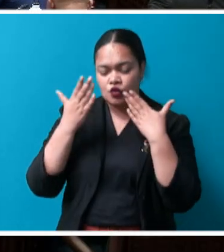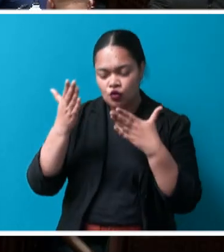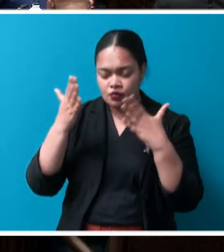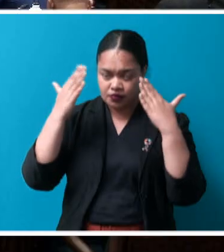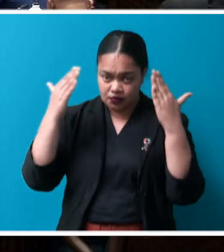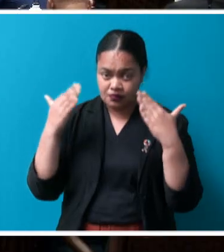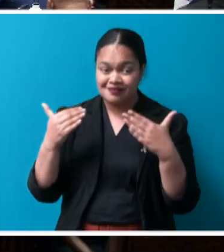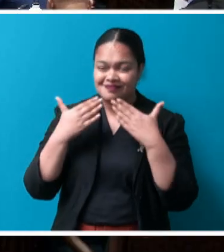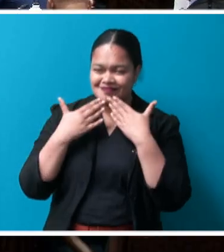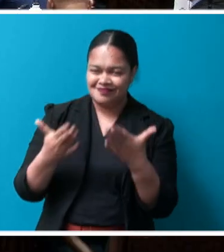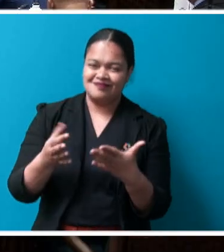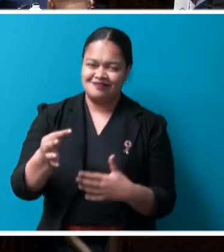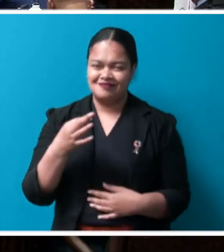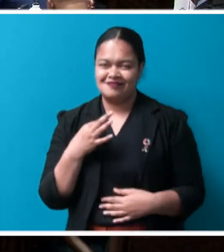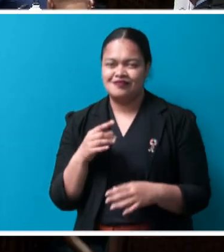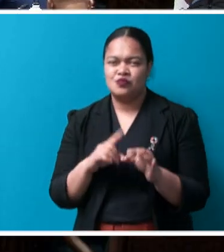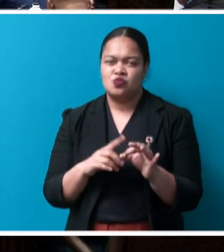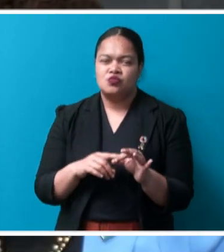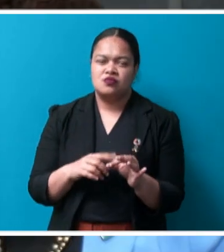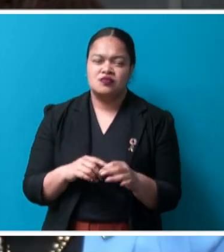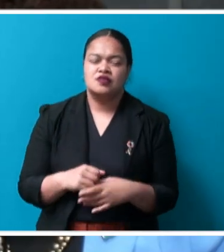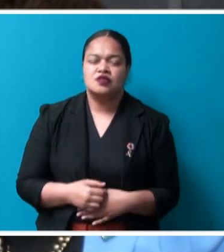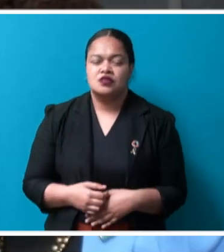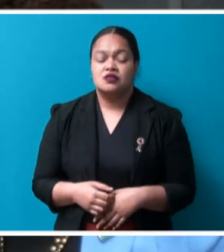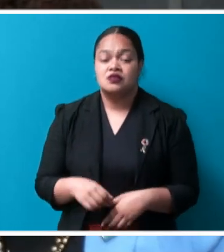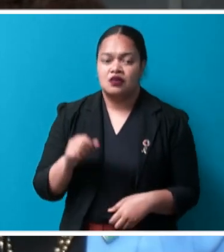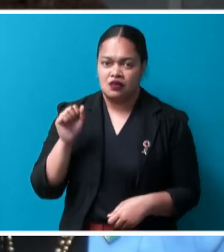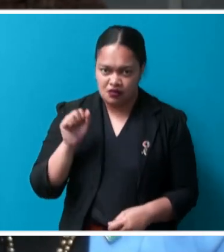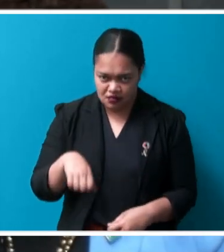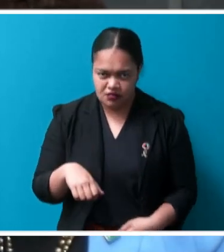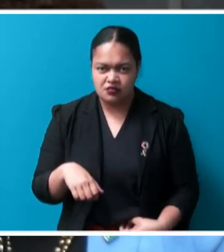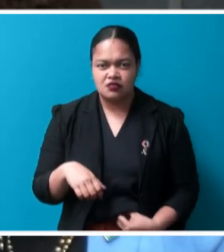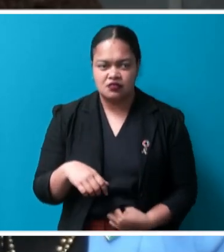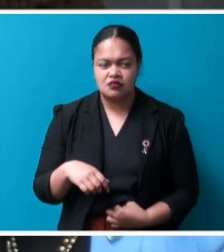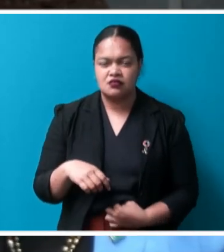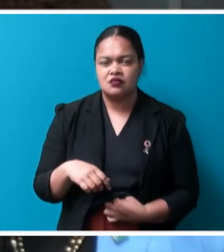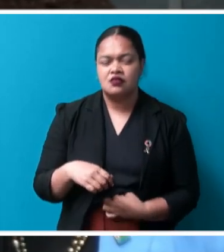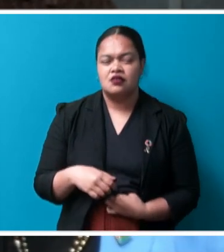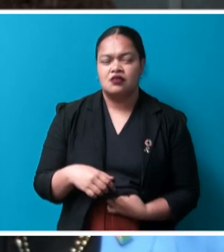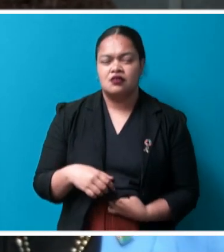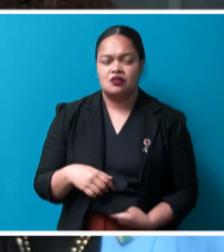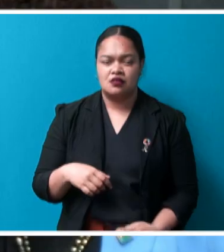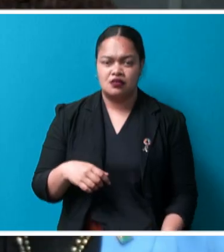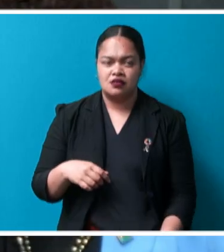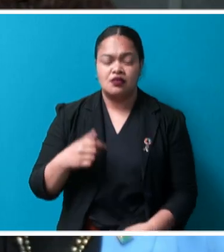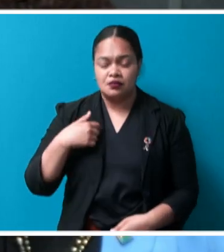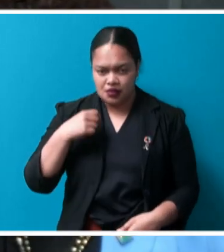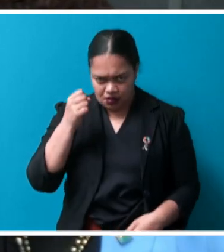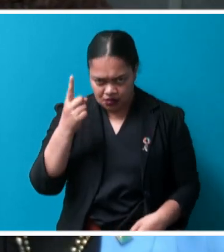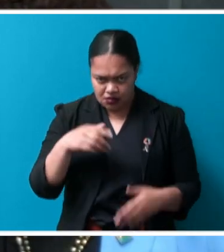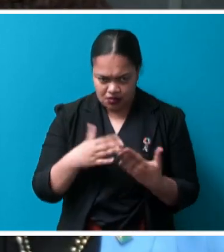thank the Honourable Member for the question. I just realized now, Honourable Speaker, sir, that question time